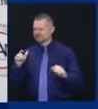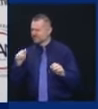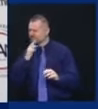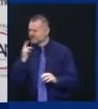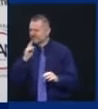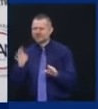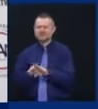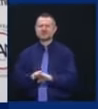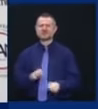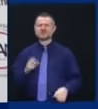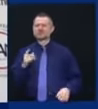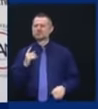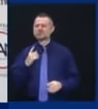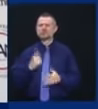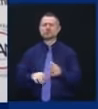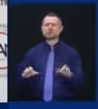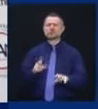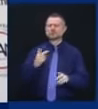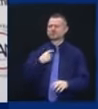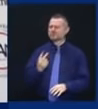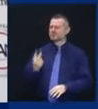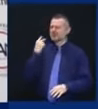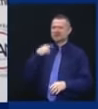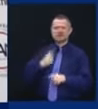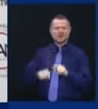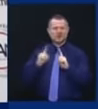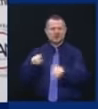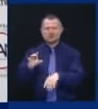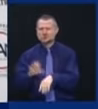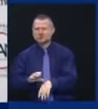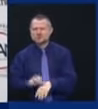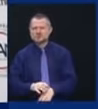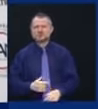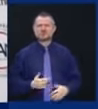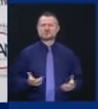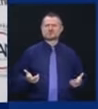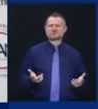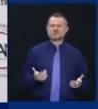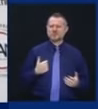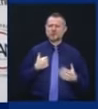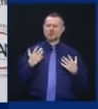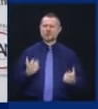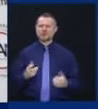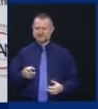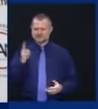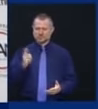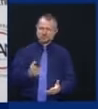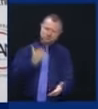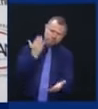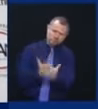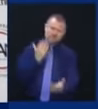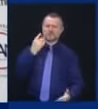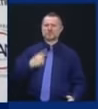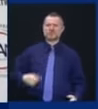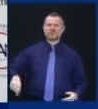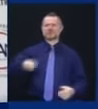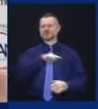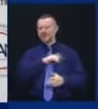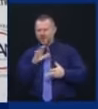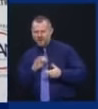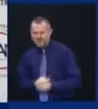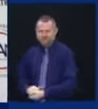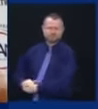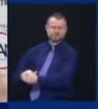did they do when they couldn't even go to church and had to do it virtually? Let history record that we came together